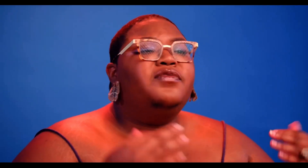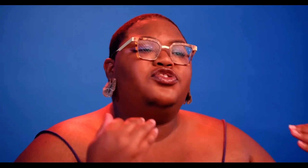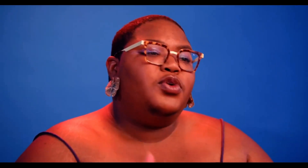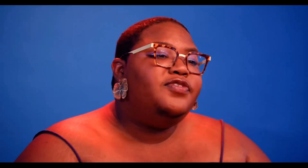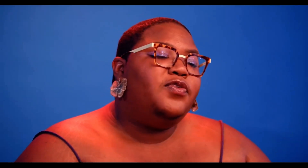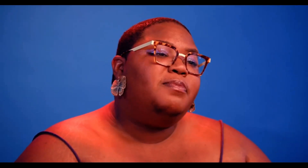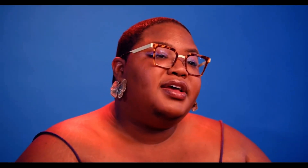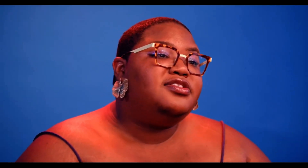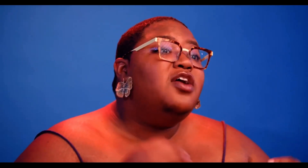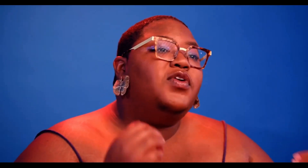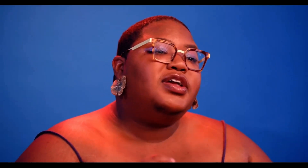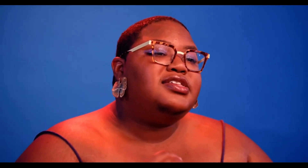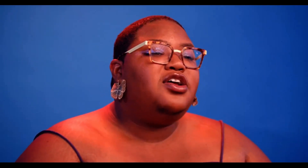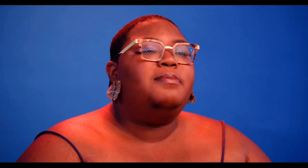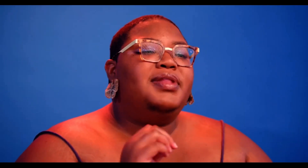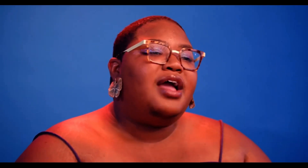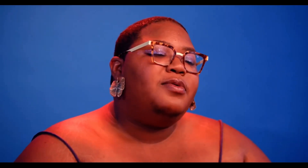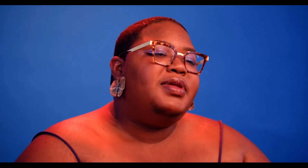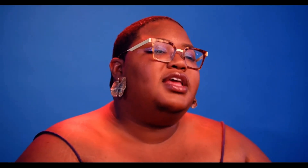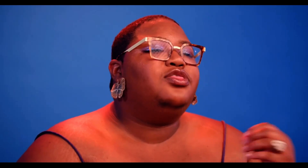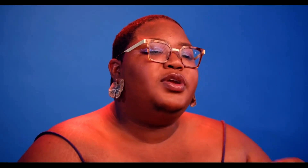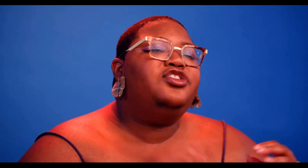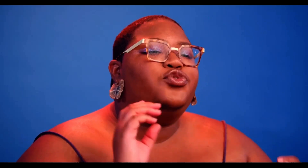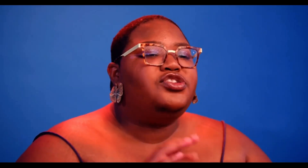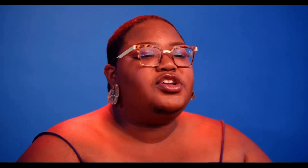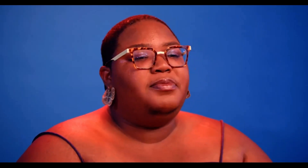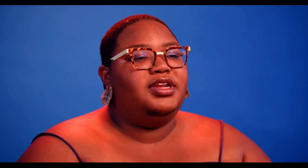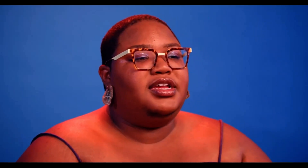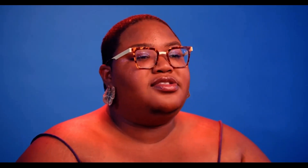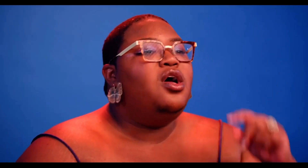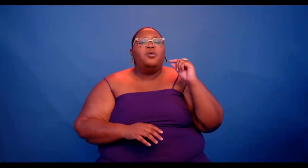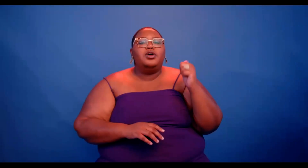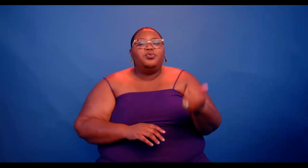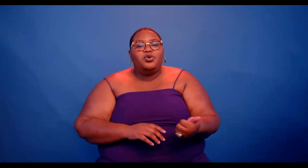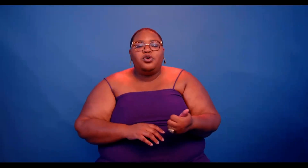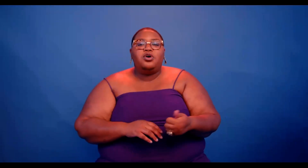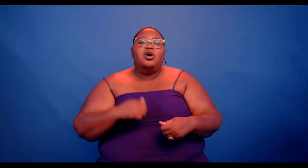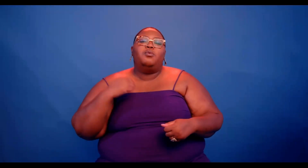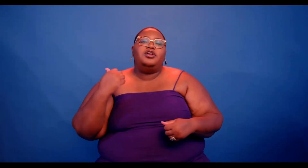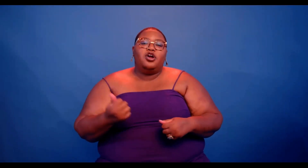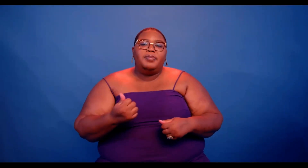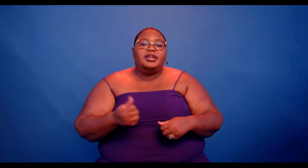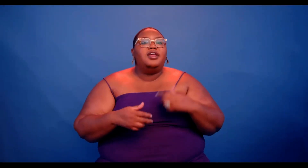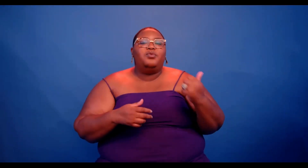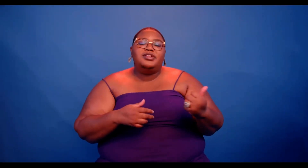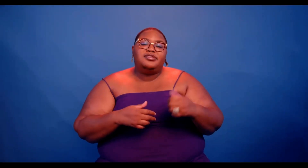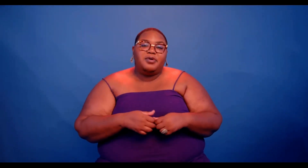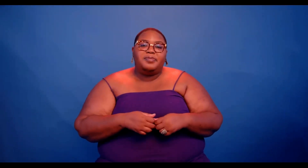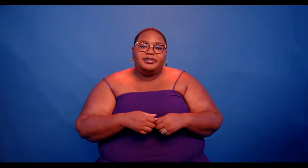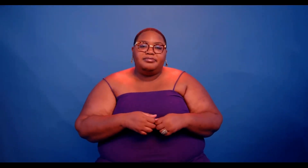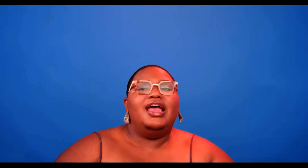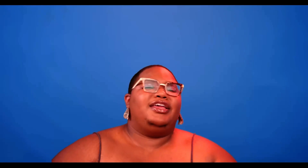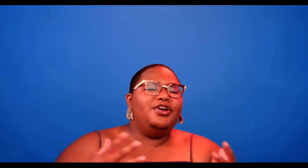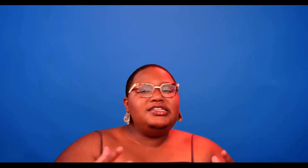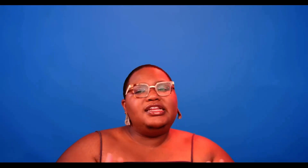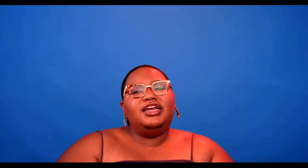month for 24 months, focusing on Black women in three Georgia communities, one rural, one urban, and one